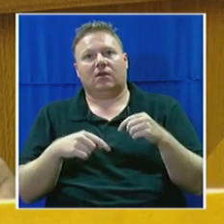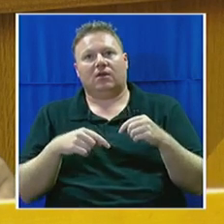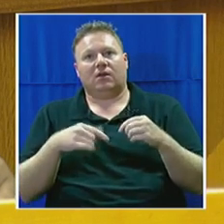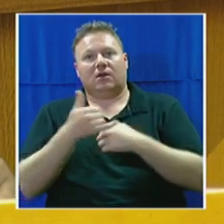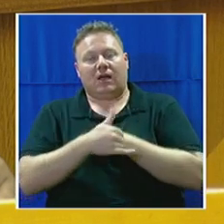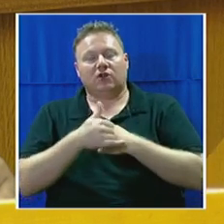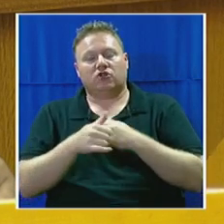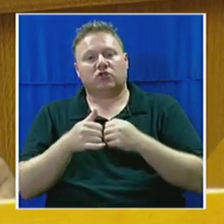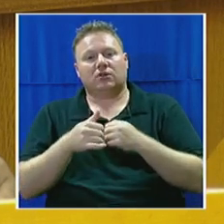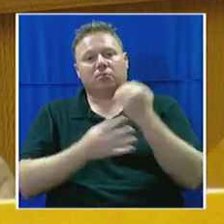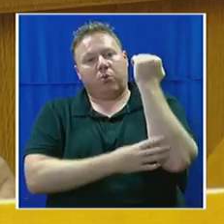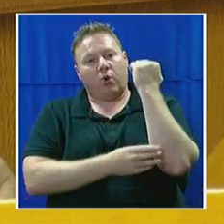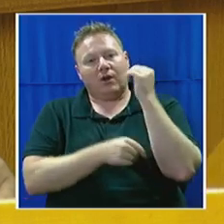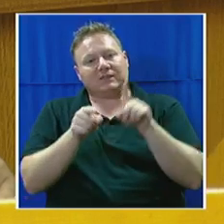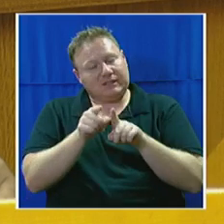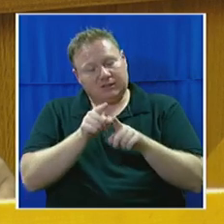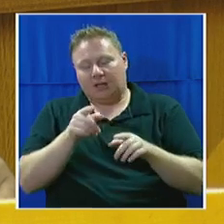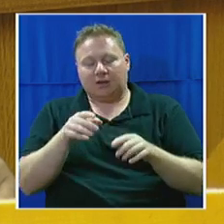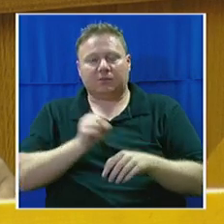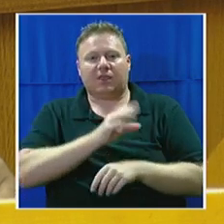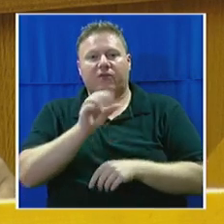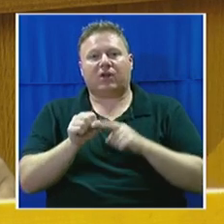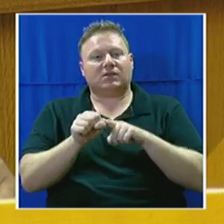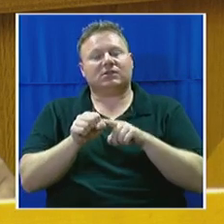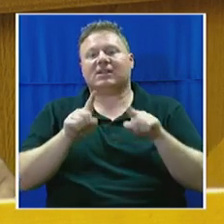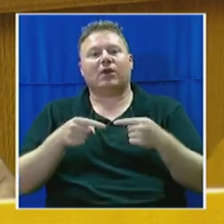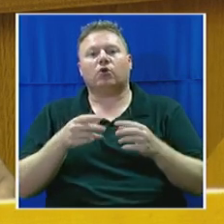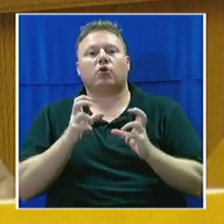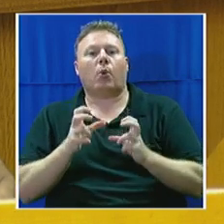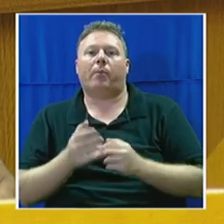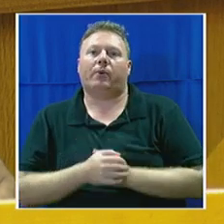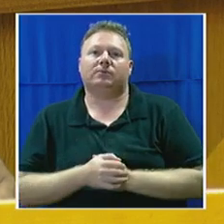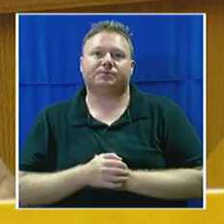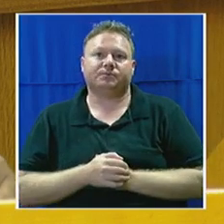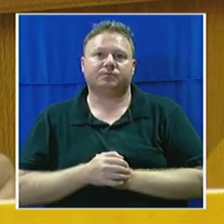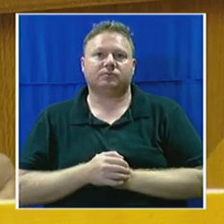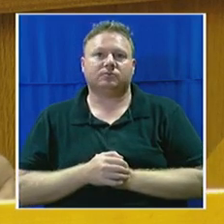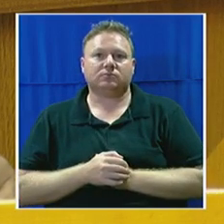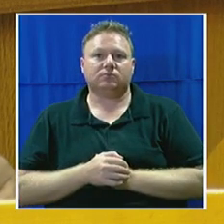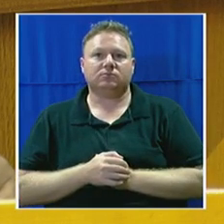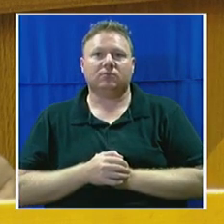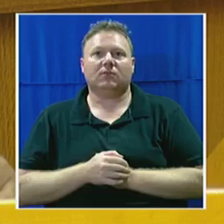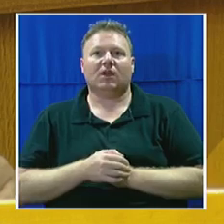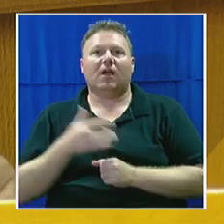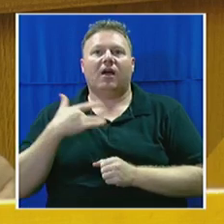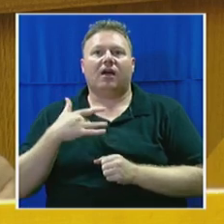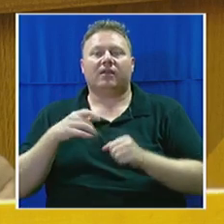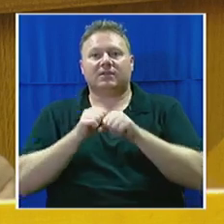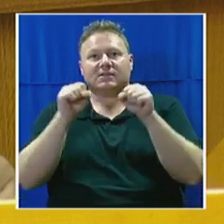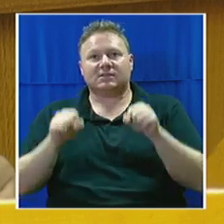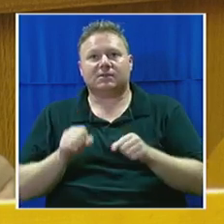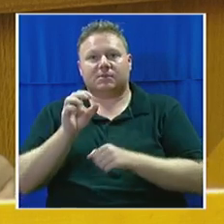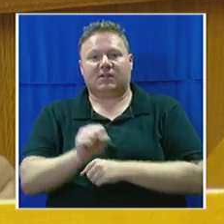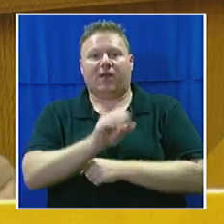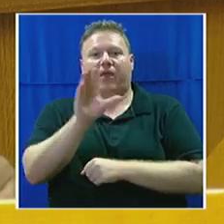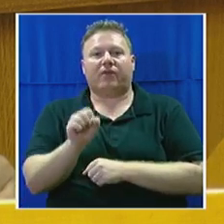as ourselves may not be able to cope with the outbreak. The health system in South Africa